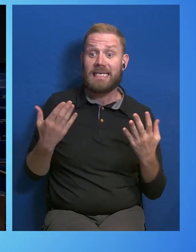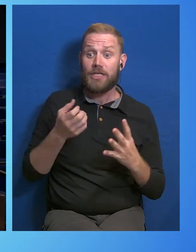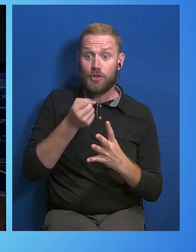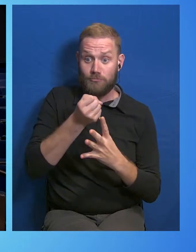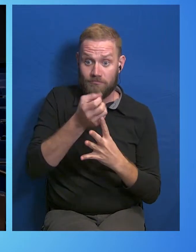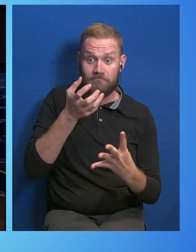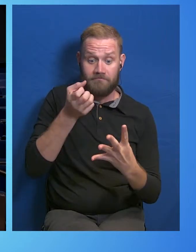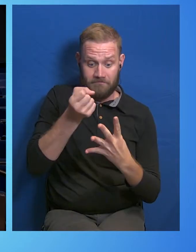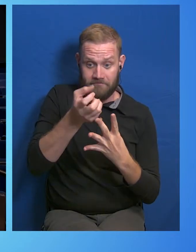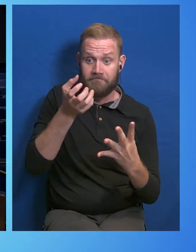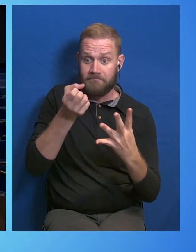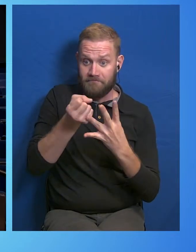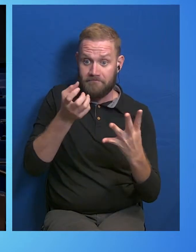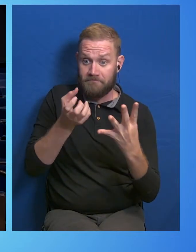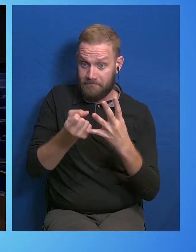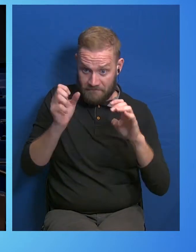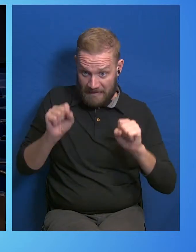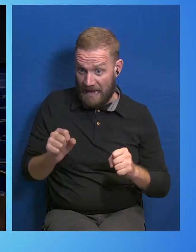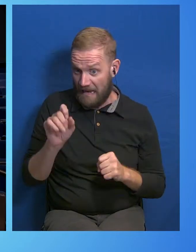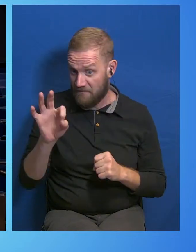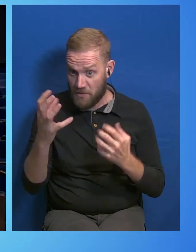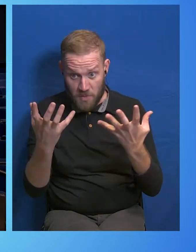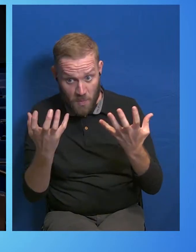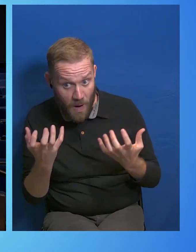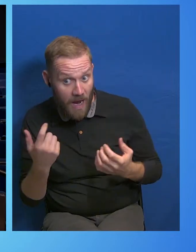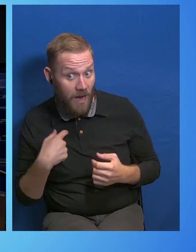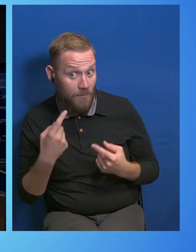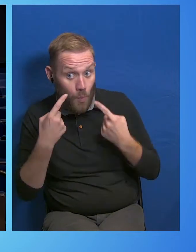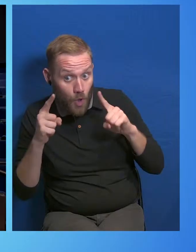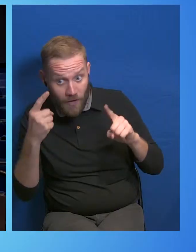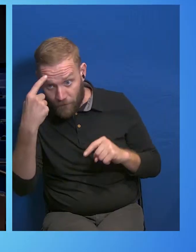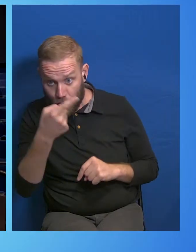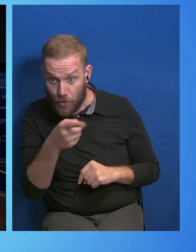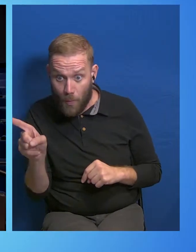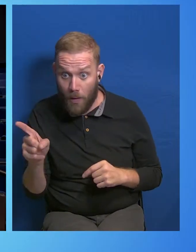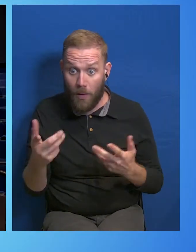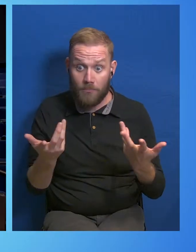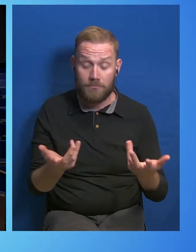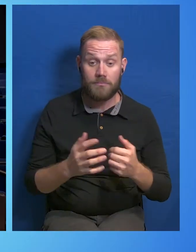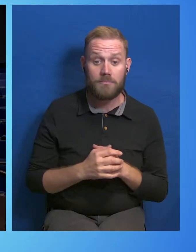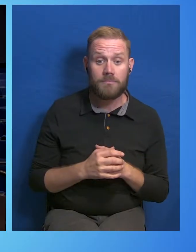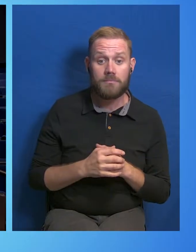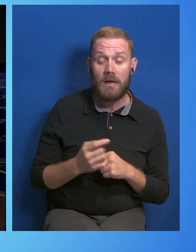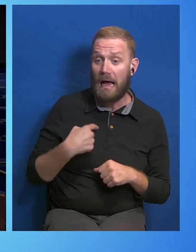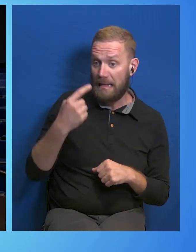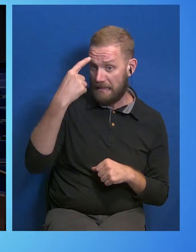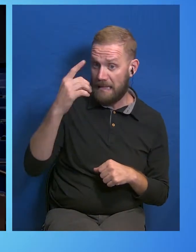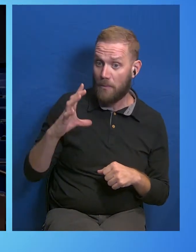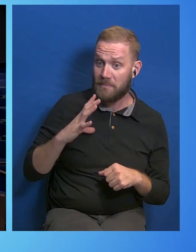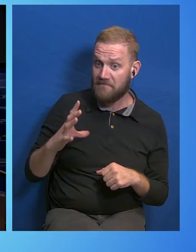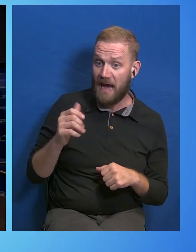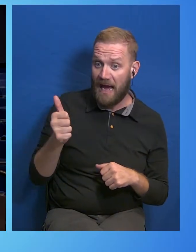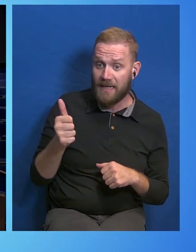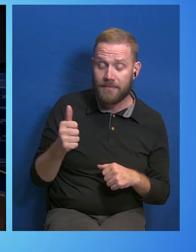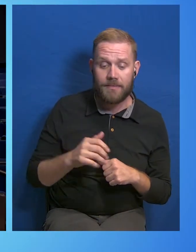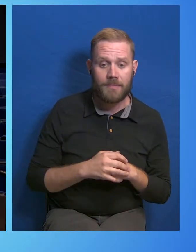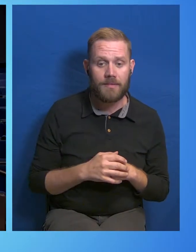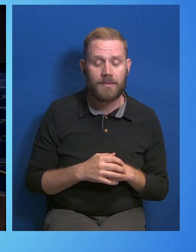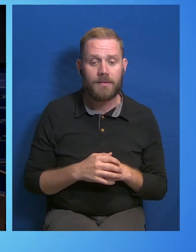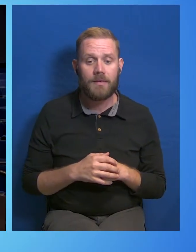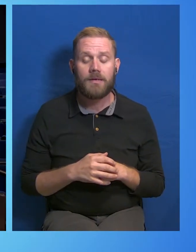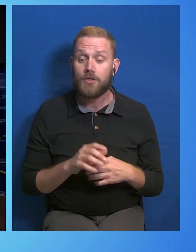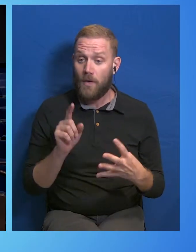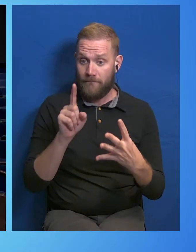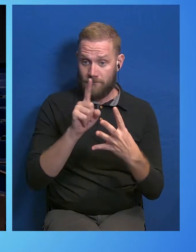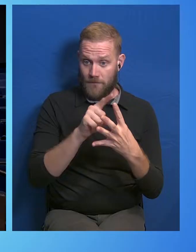by one. Does that work? I think that would work, yeah. Okay, all right. So